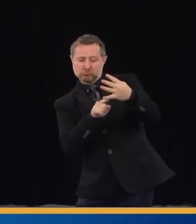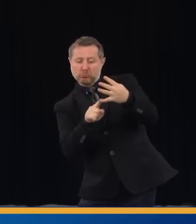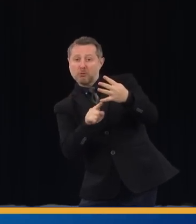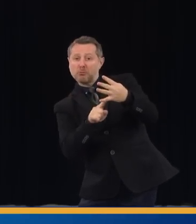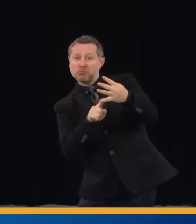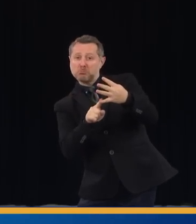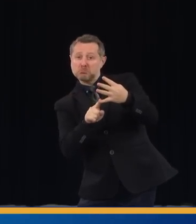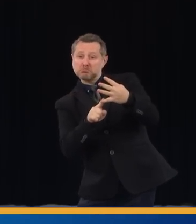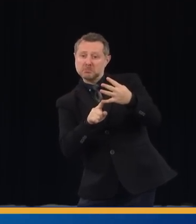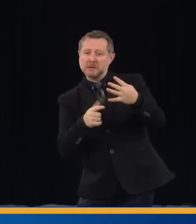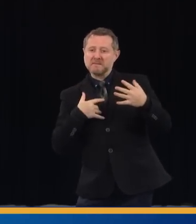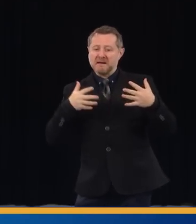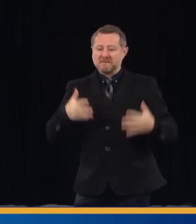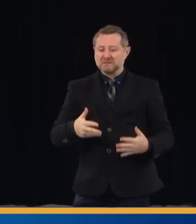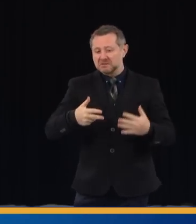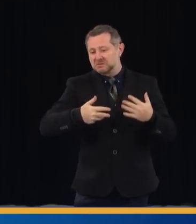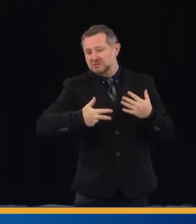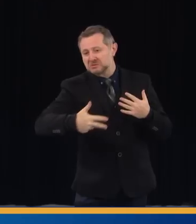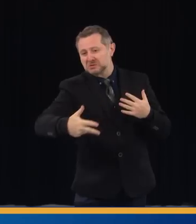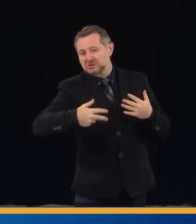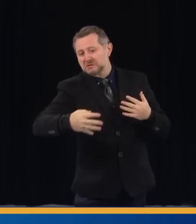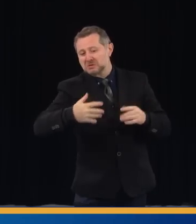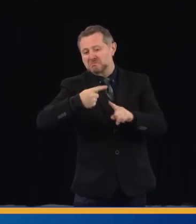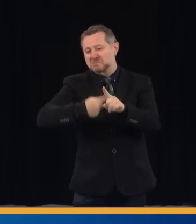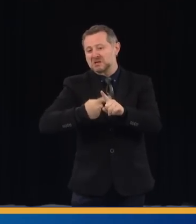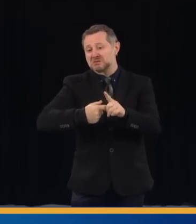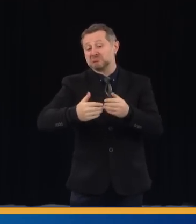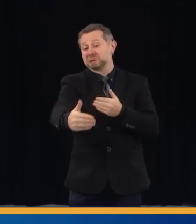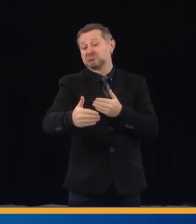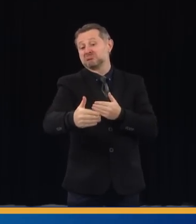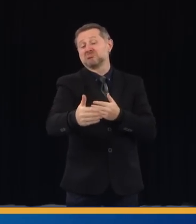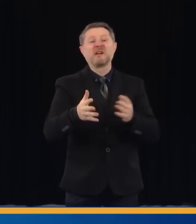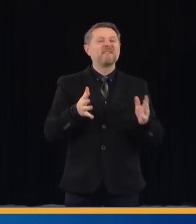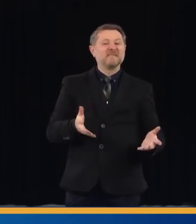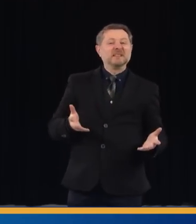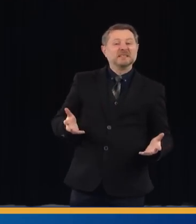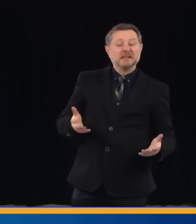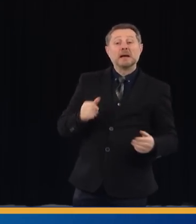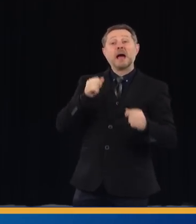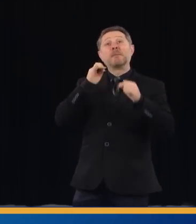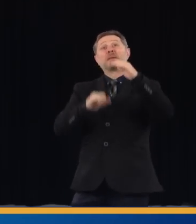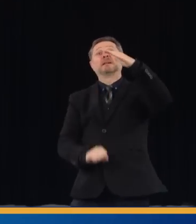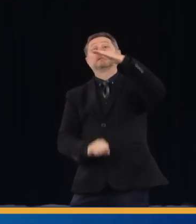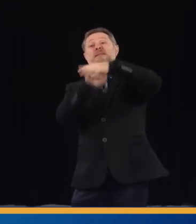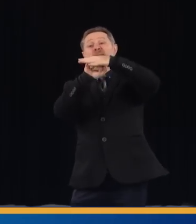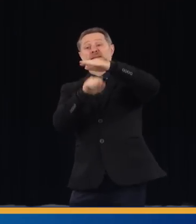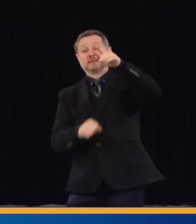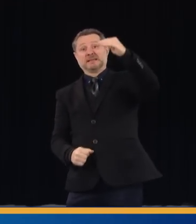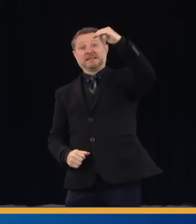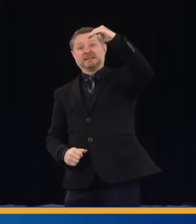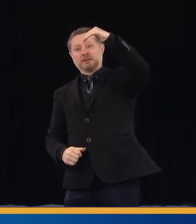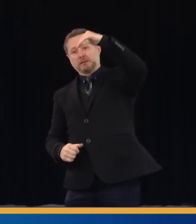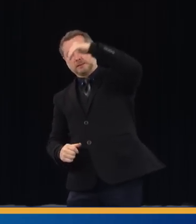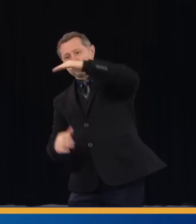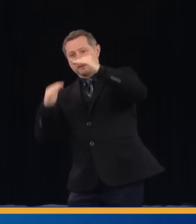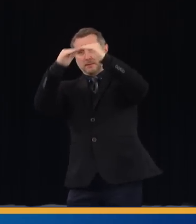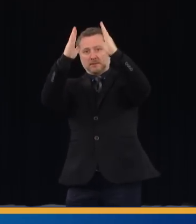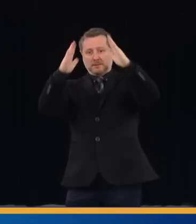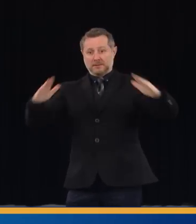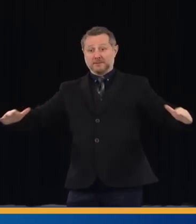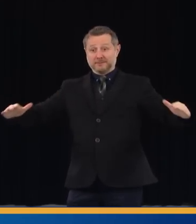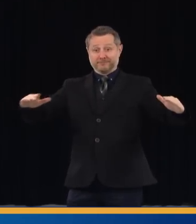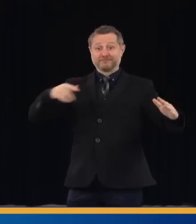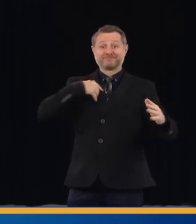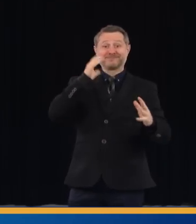of this. The apex, the recent number is you could need